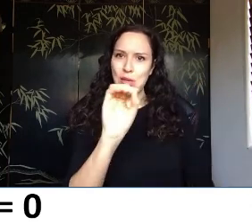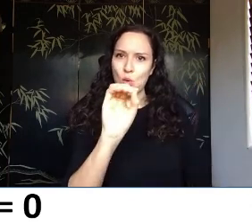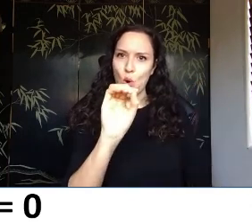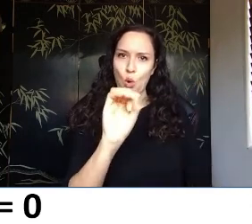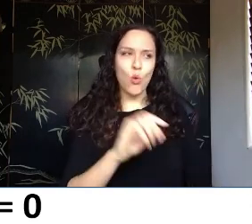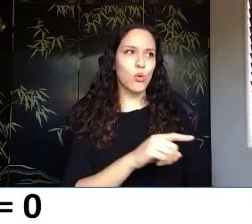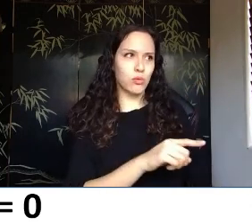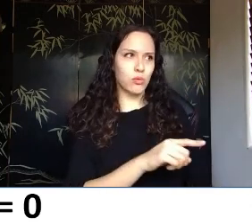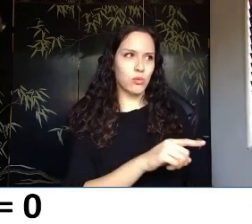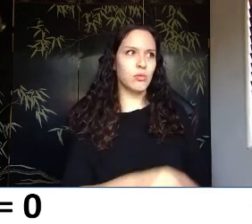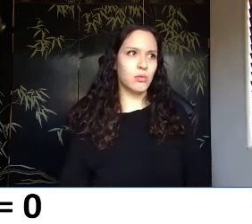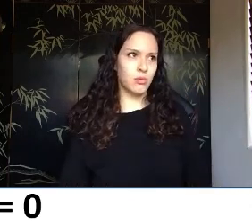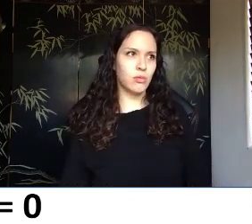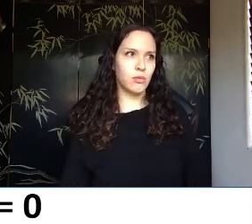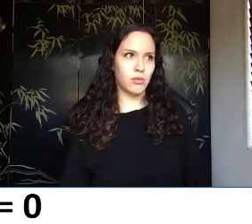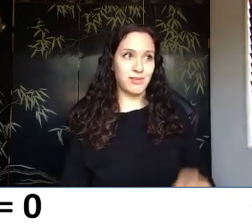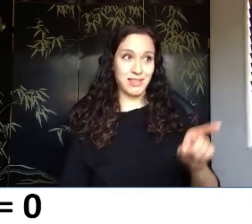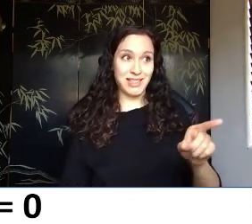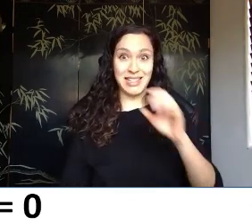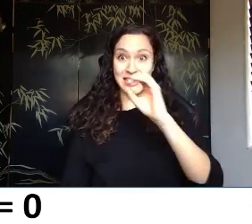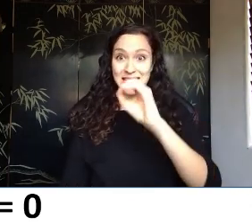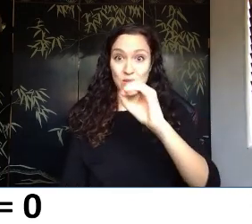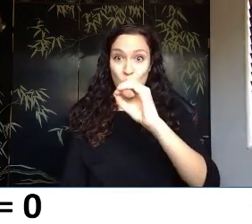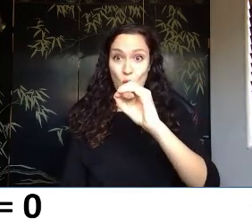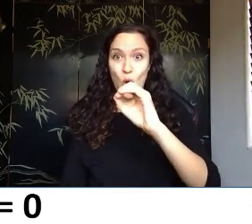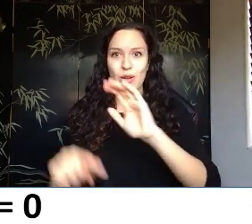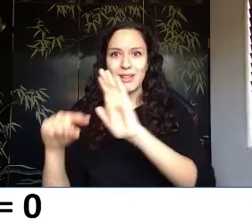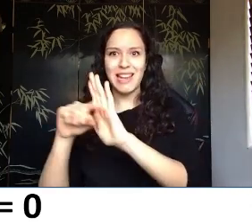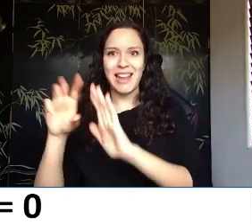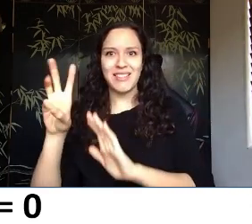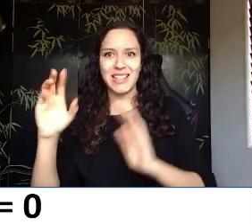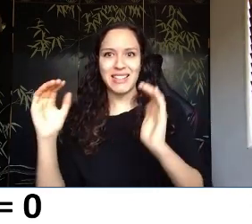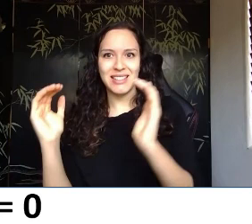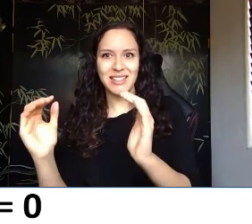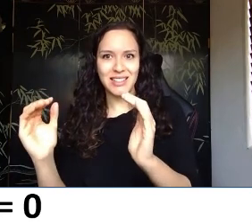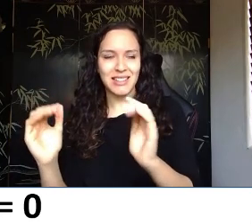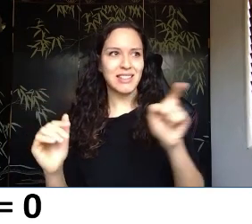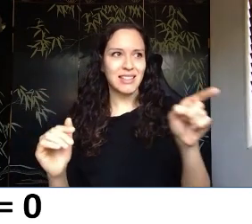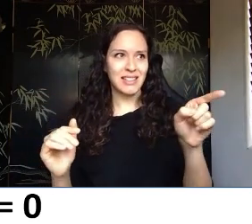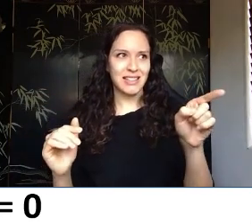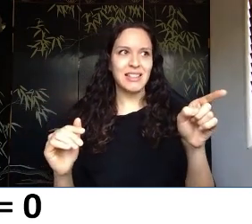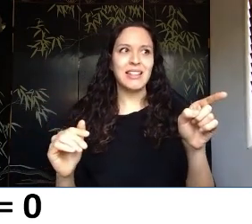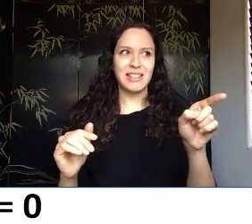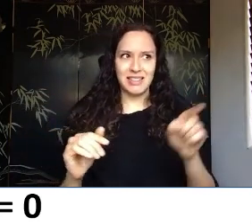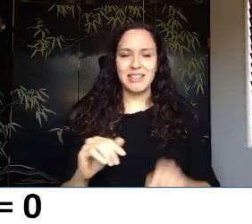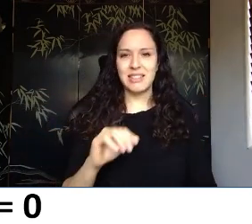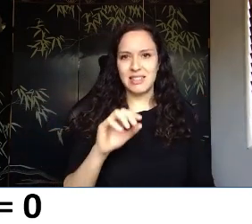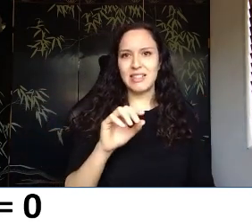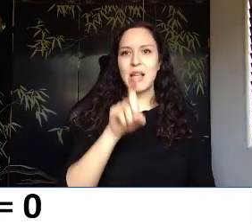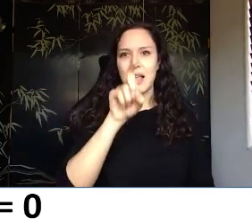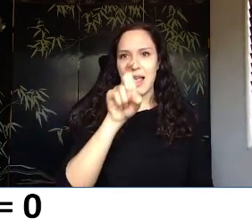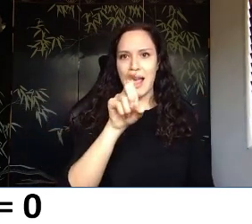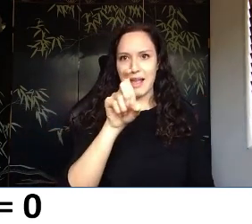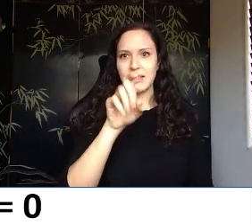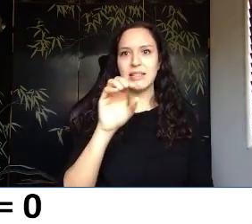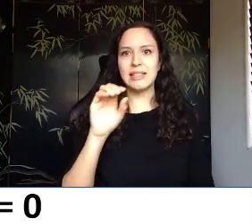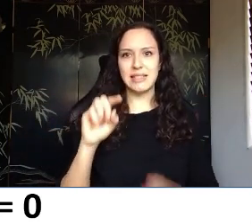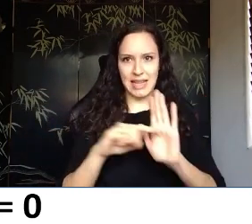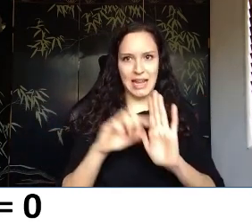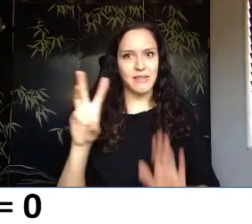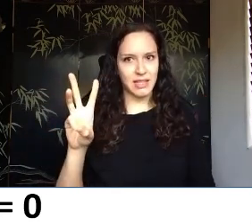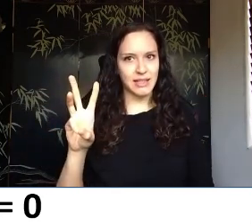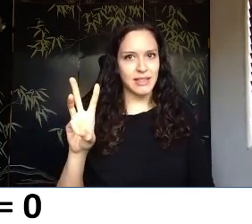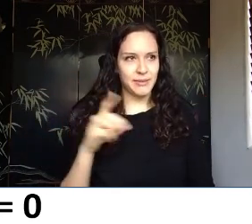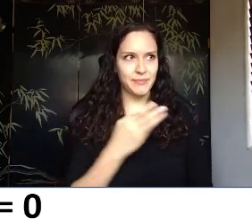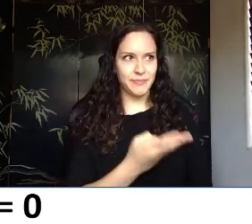this? 0, -6. Whoa, what is the x value? 0. Okay, so you plug in 0 for